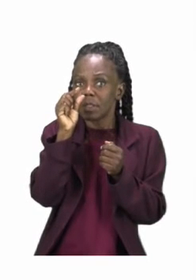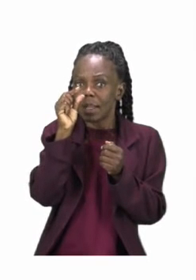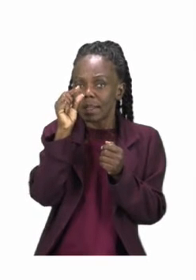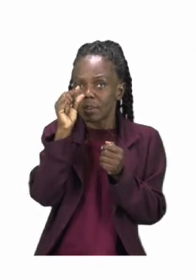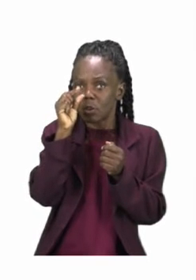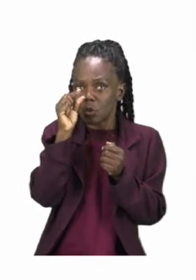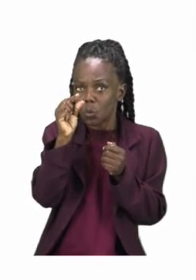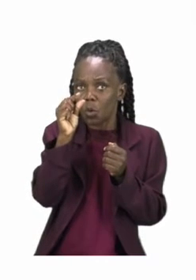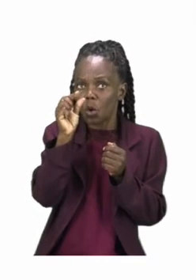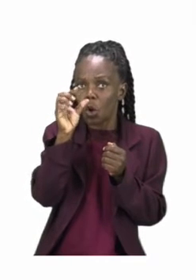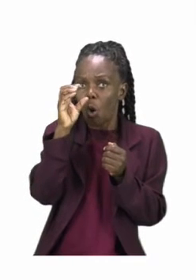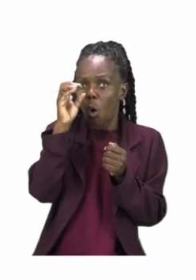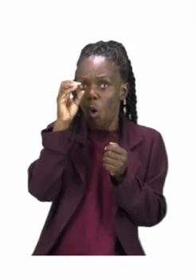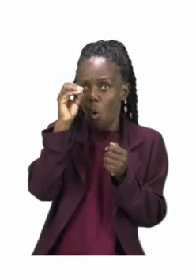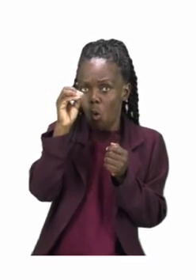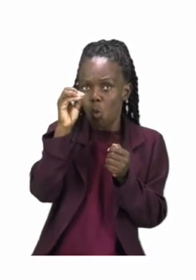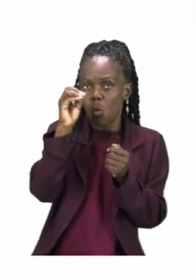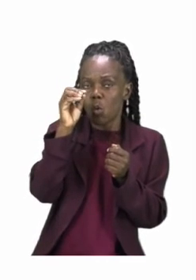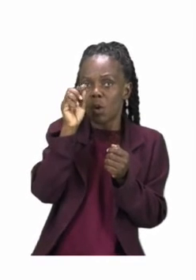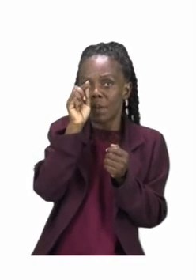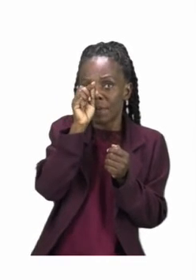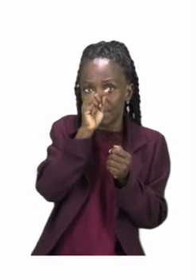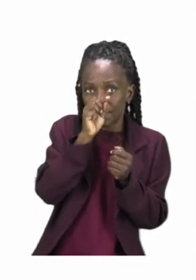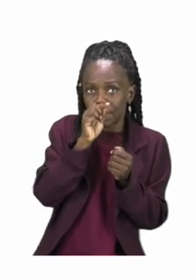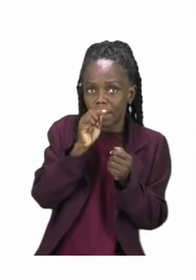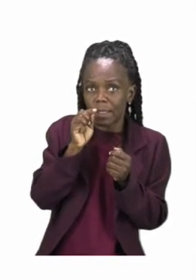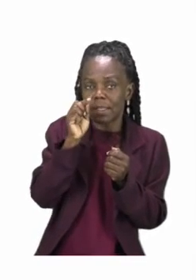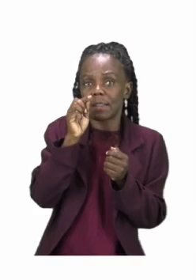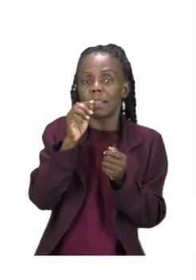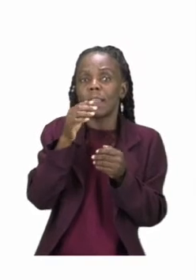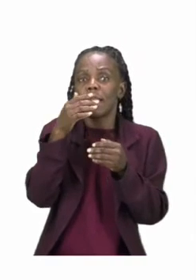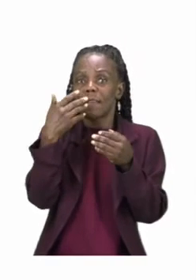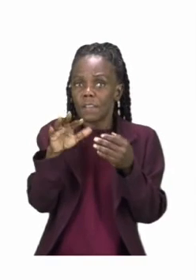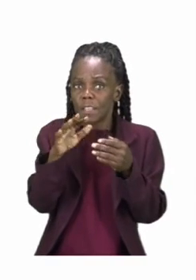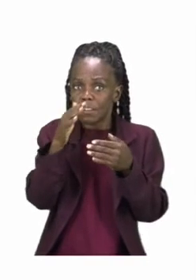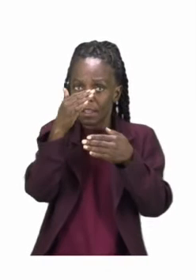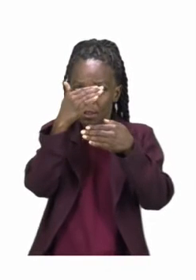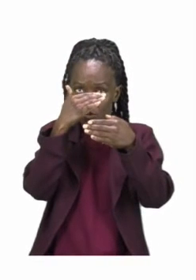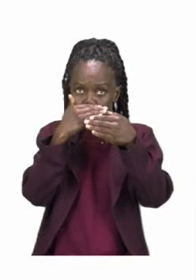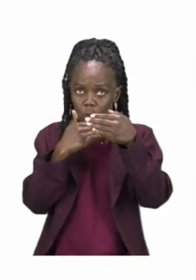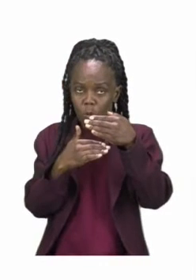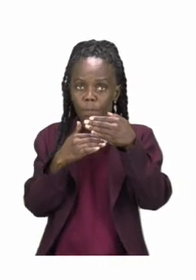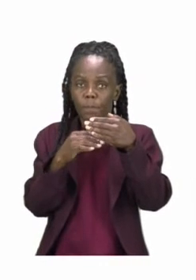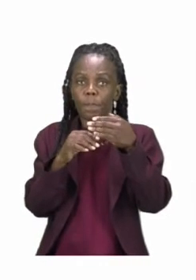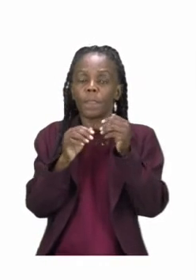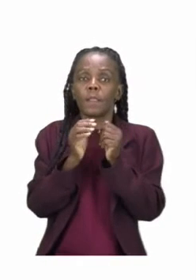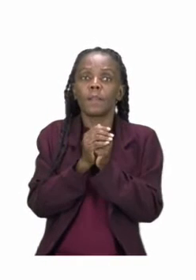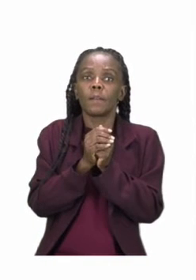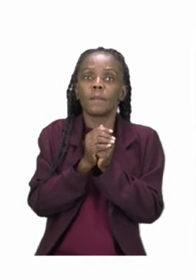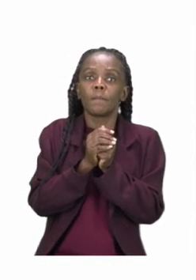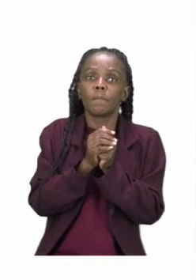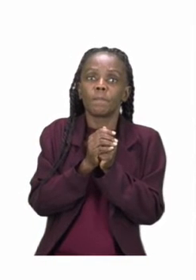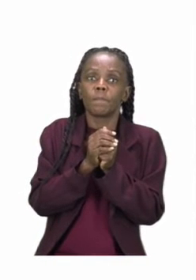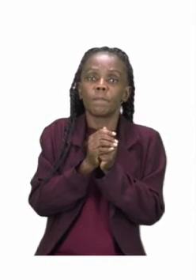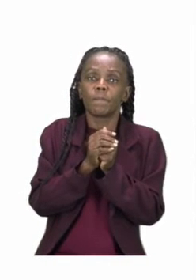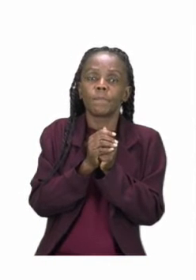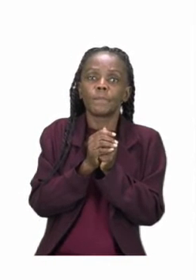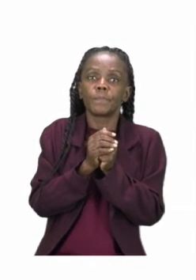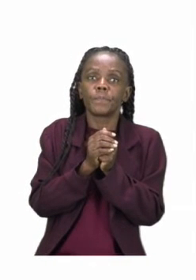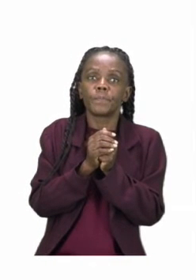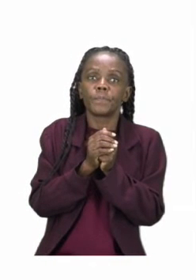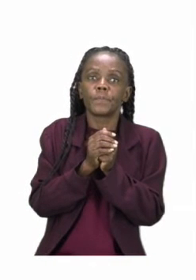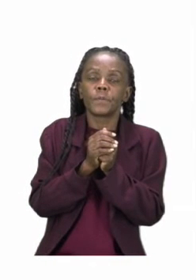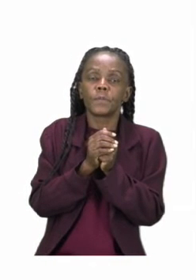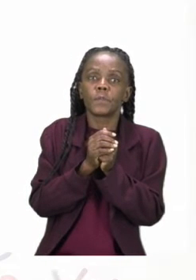O to the other O. Let's take a look at the board. Now on the